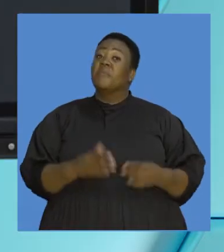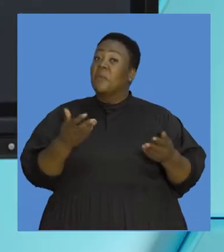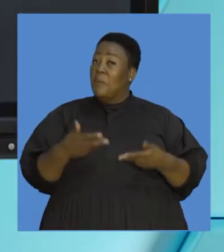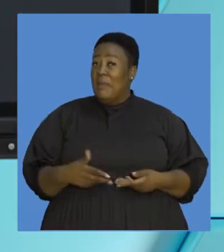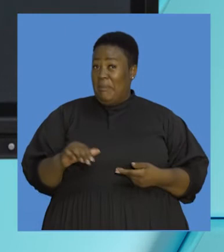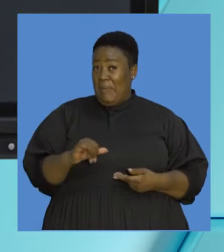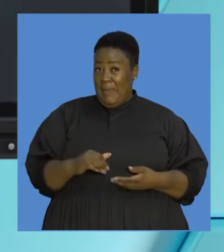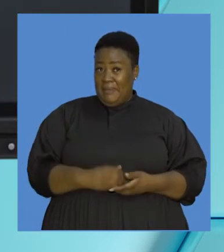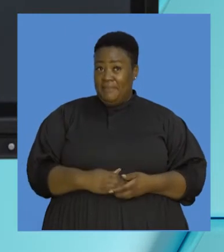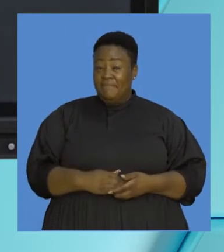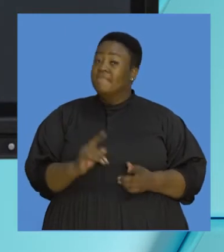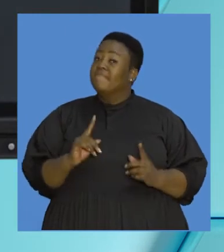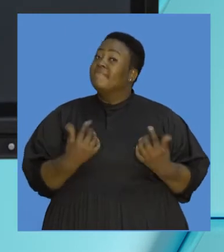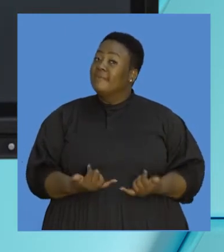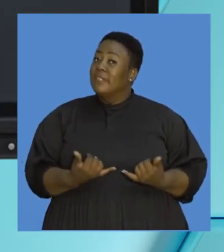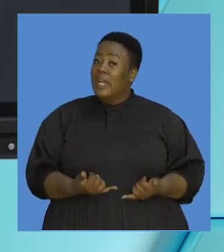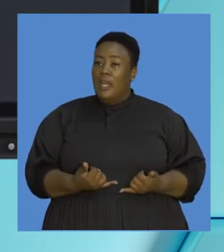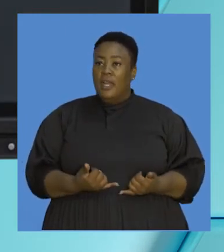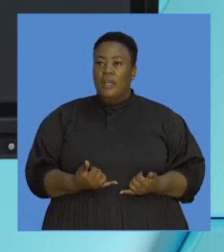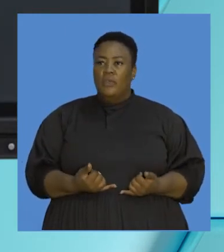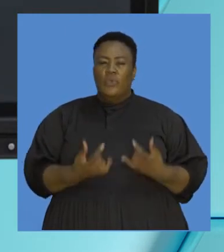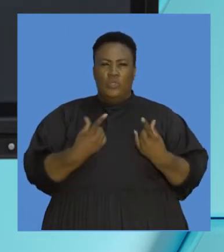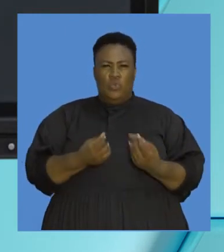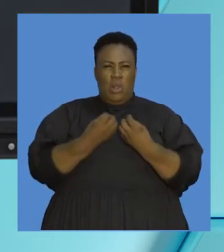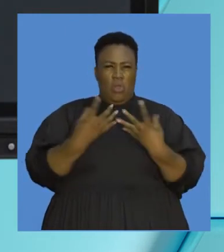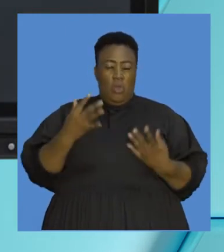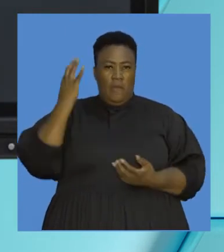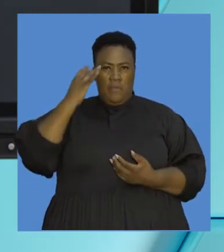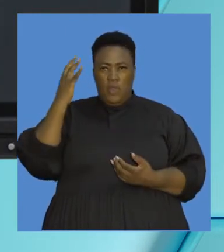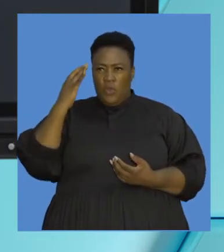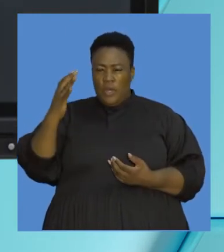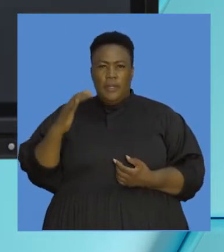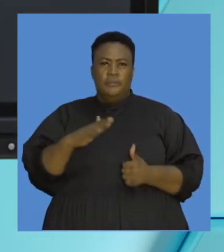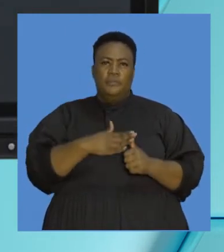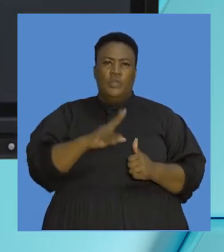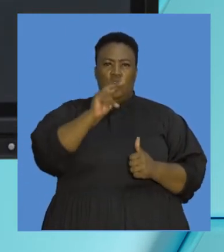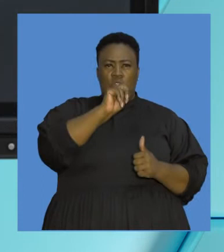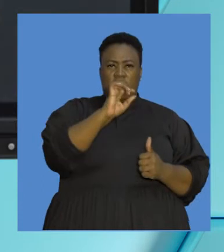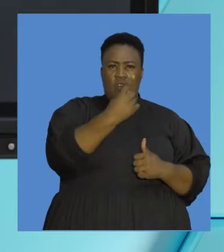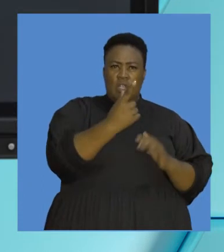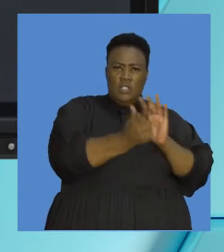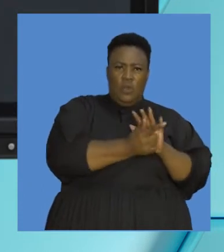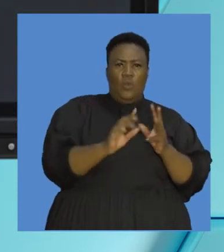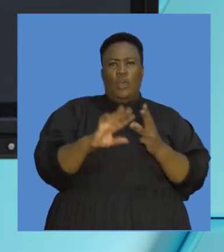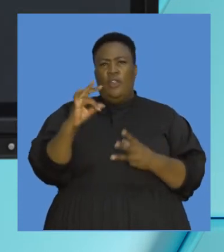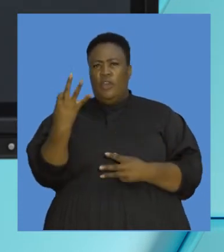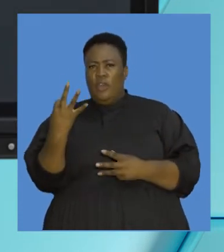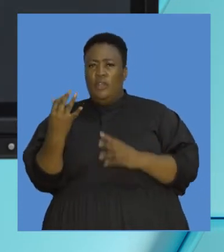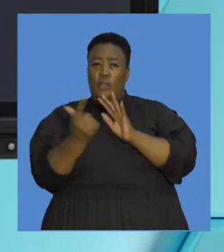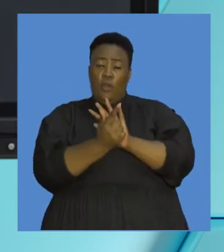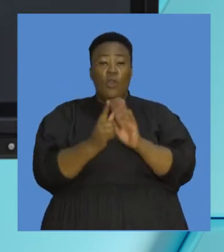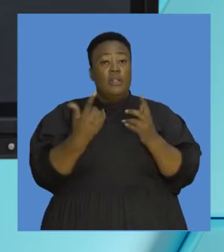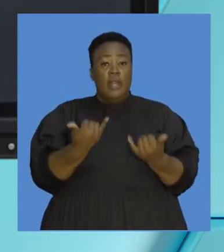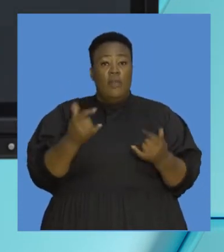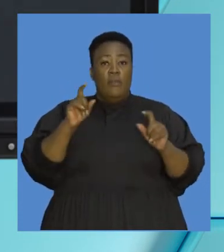Welcome back. Now, we've done lots of theory. We've done Newton's first law, we've done Newton's third law. Now we need